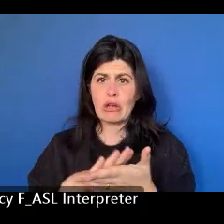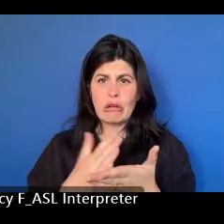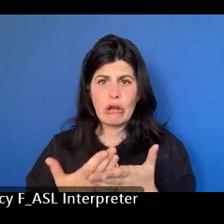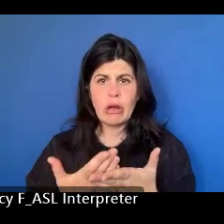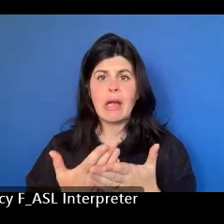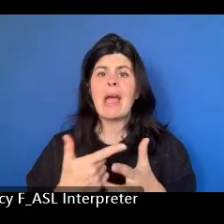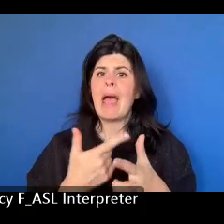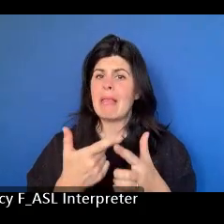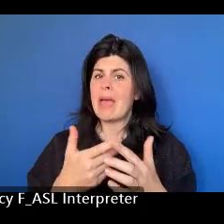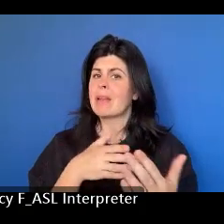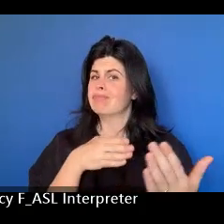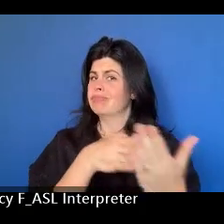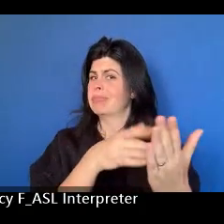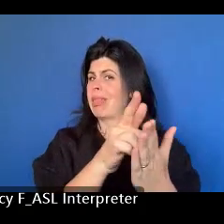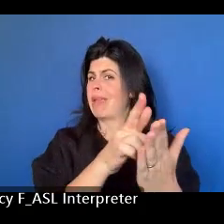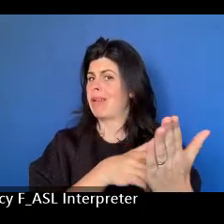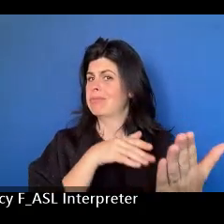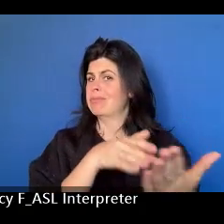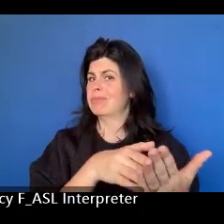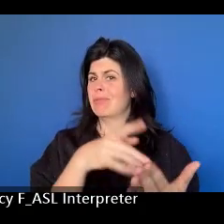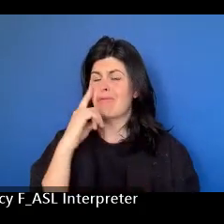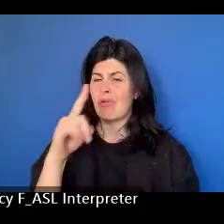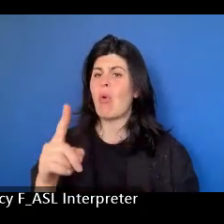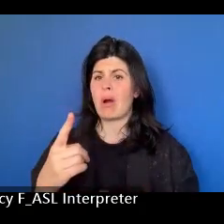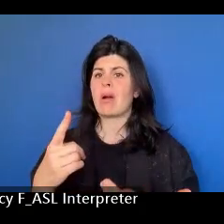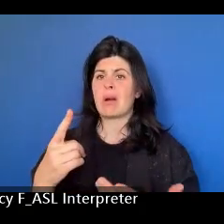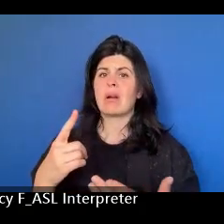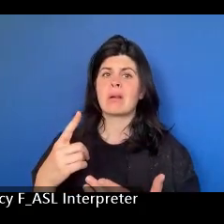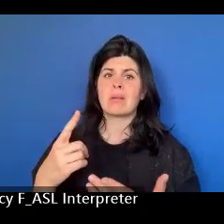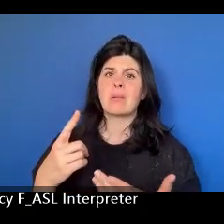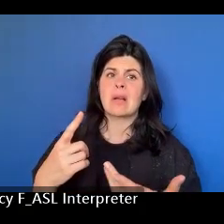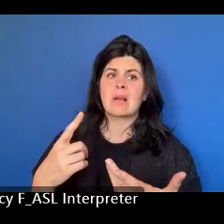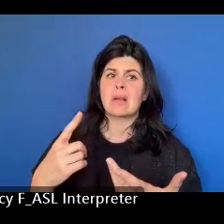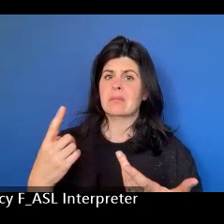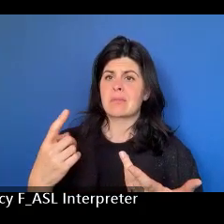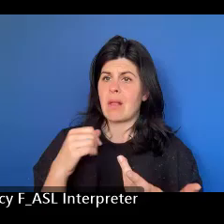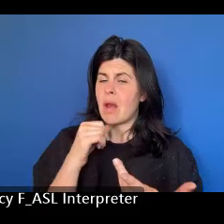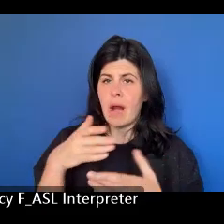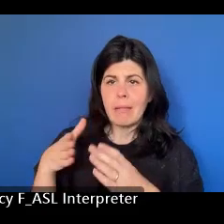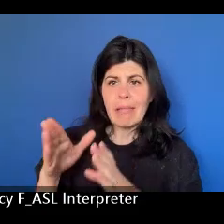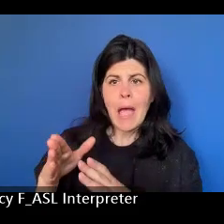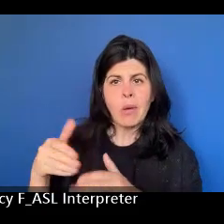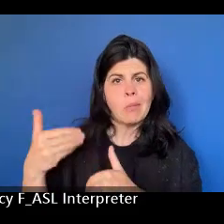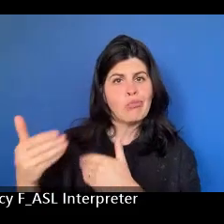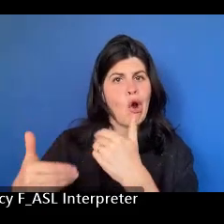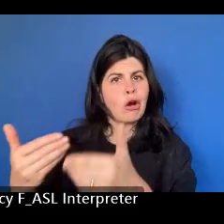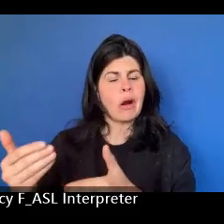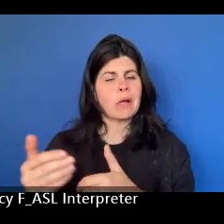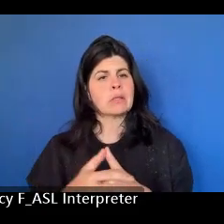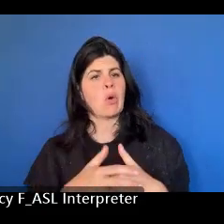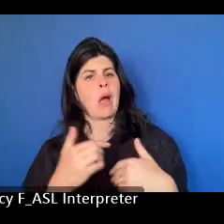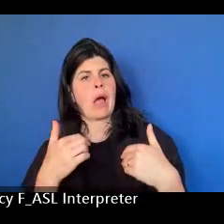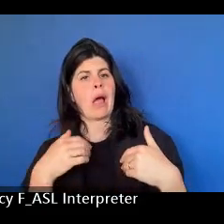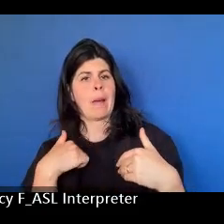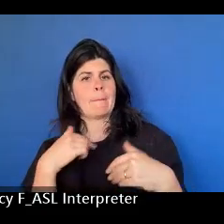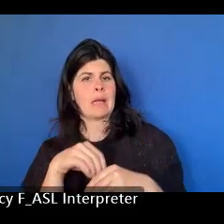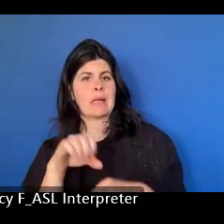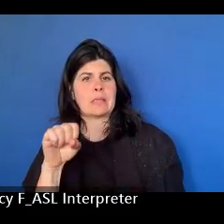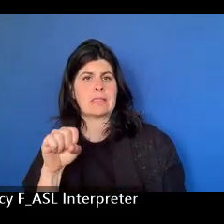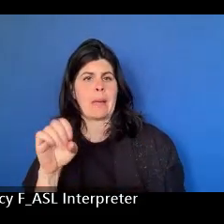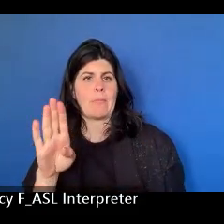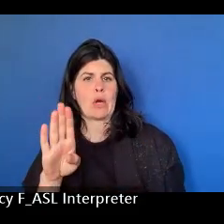progress. I say that I am in San Bernardino County, but until